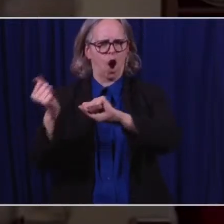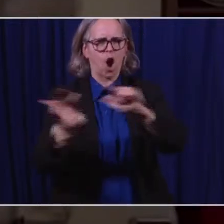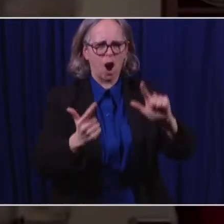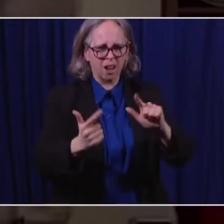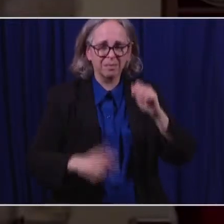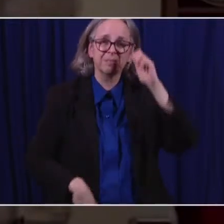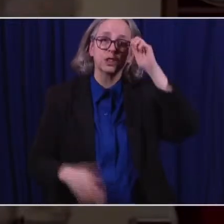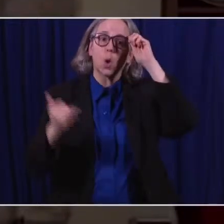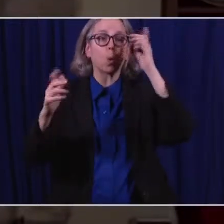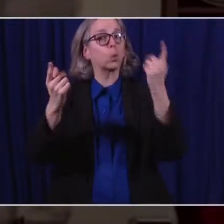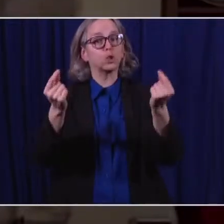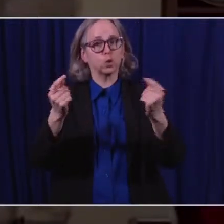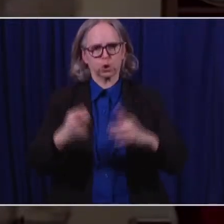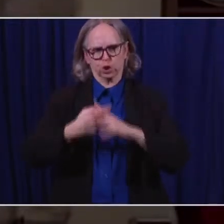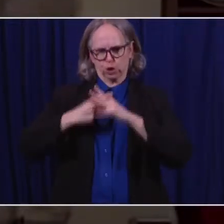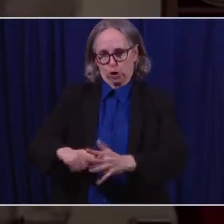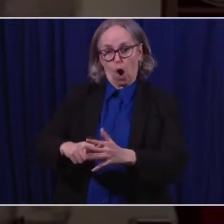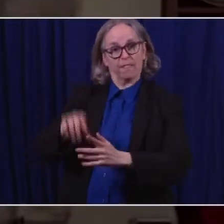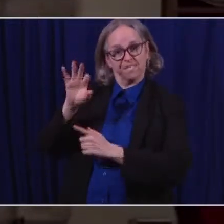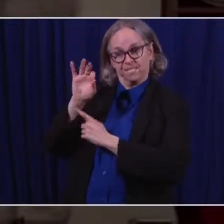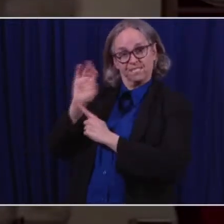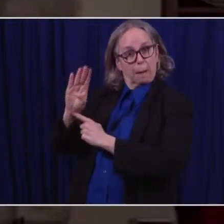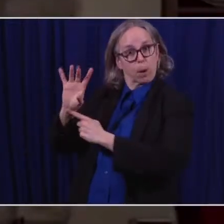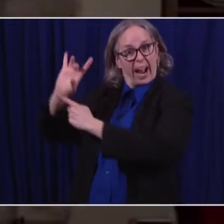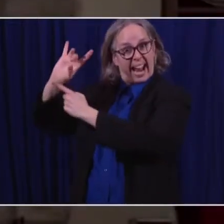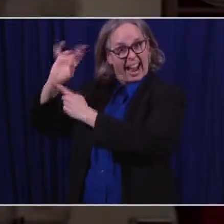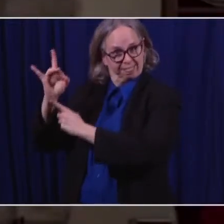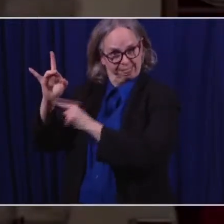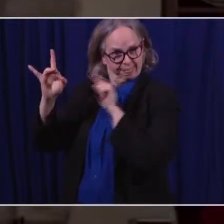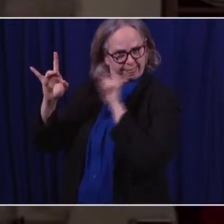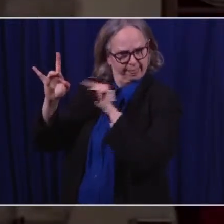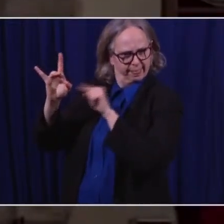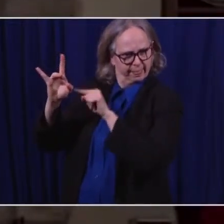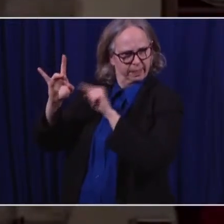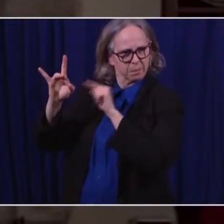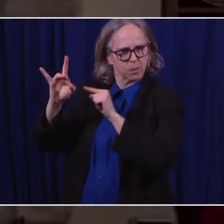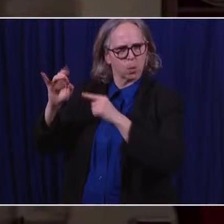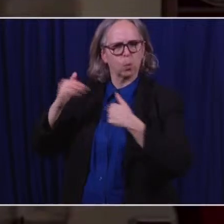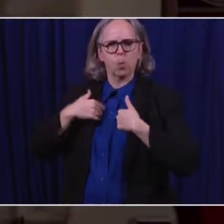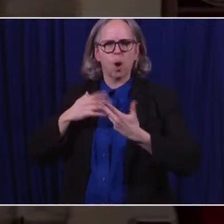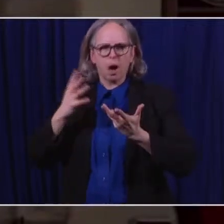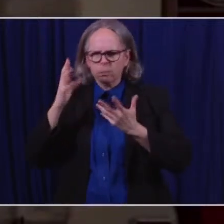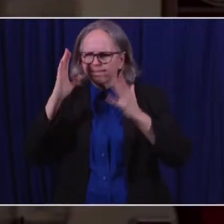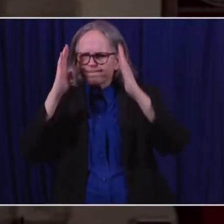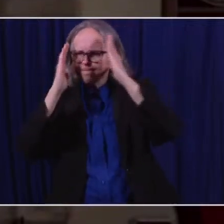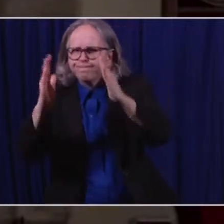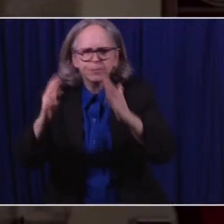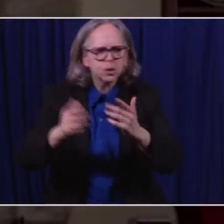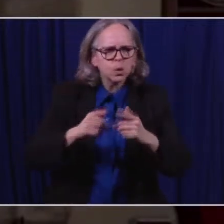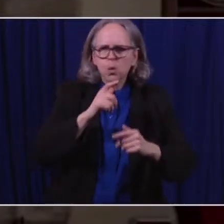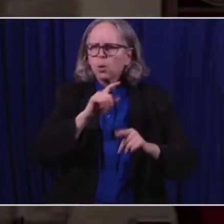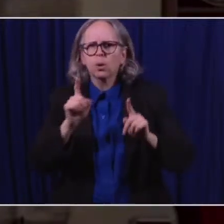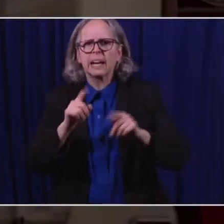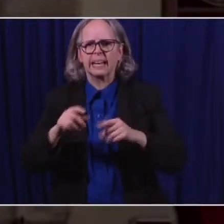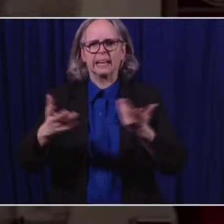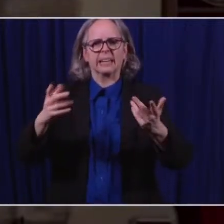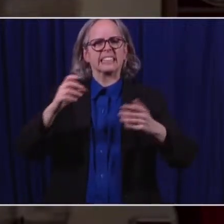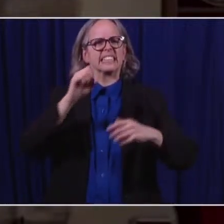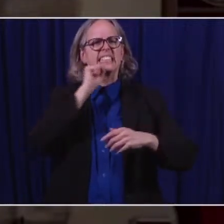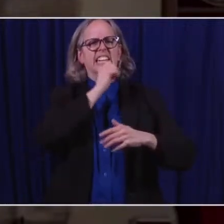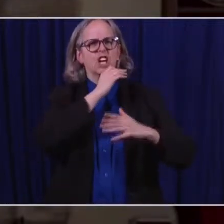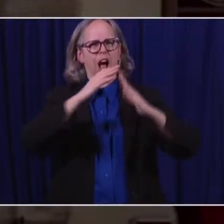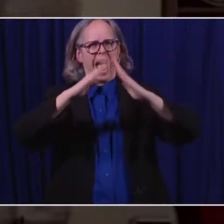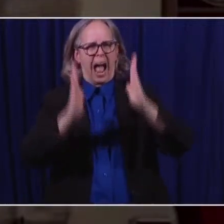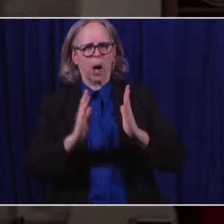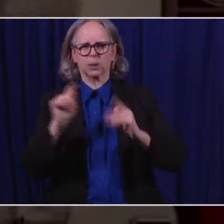8th. Be taking the vaccines directly into affordable senior housing locations. And this is just one of the things that we were planning